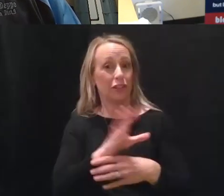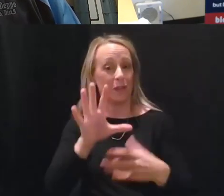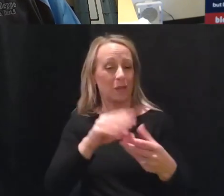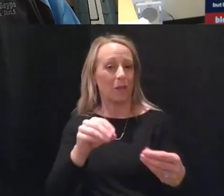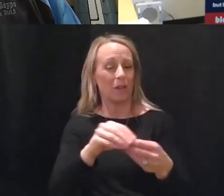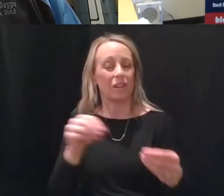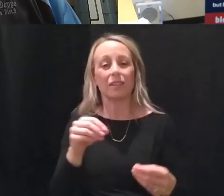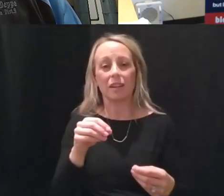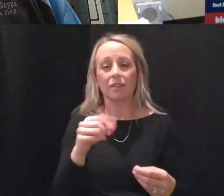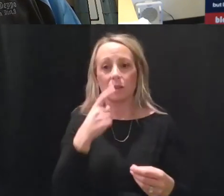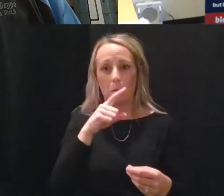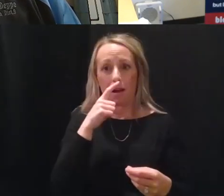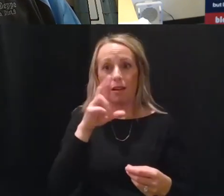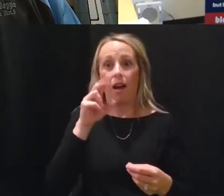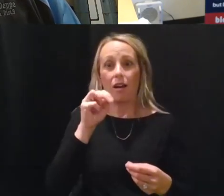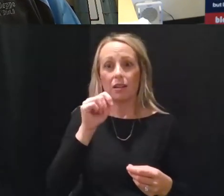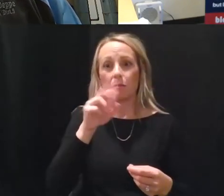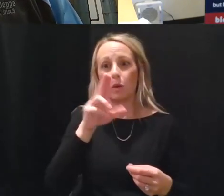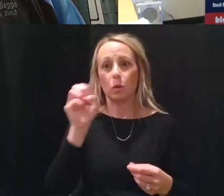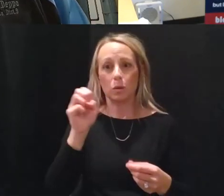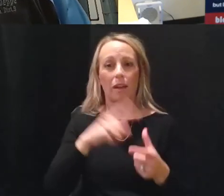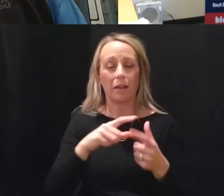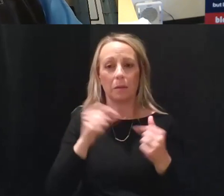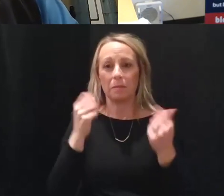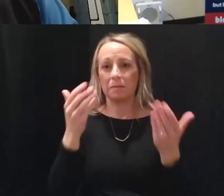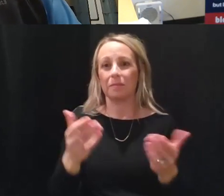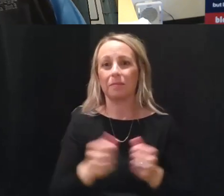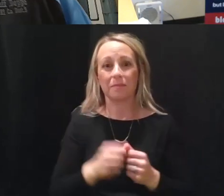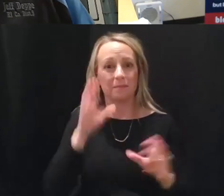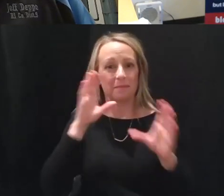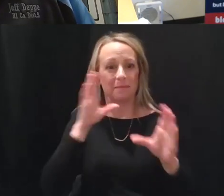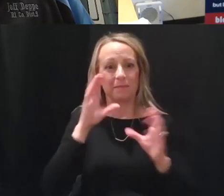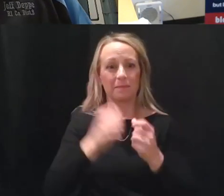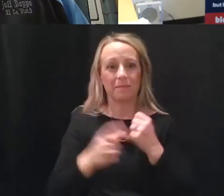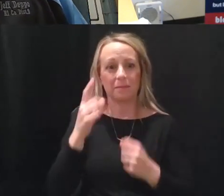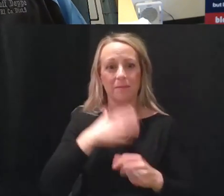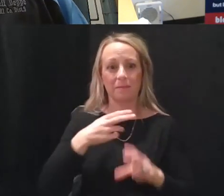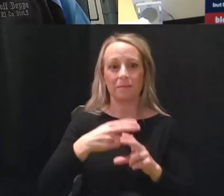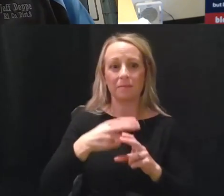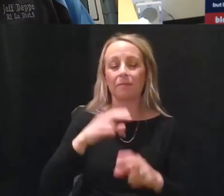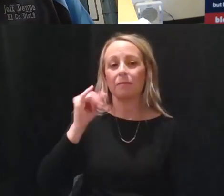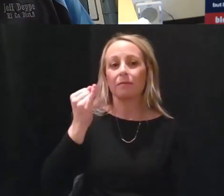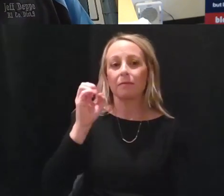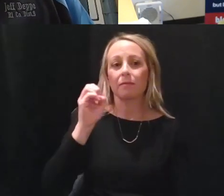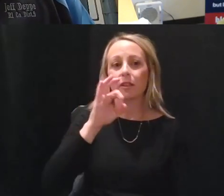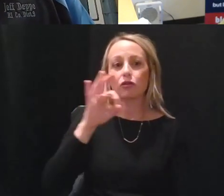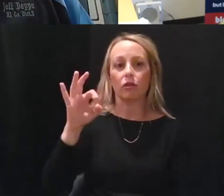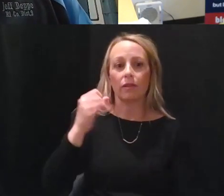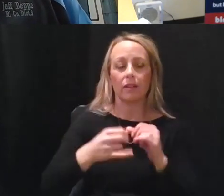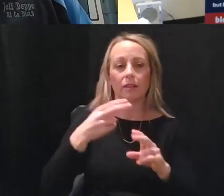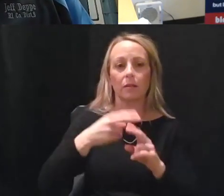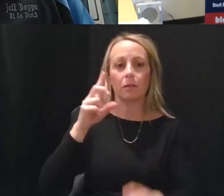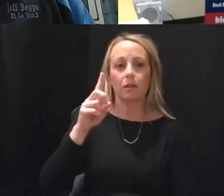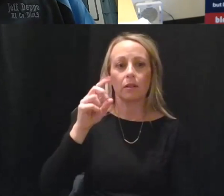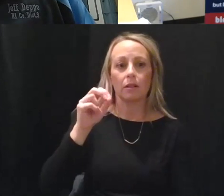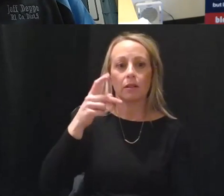just unmute yourself on your screen. Thank you. Hello, everybody. My name is Jeff Deppe. My story